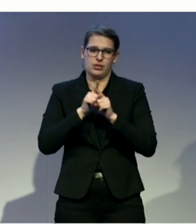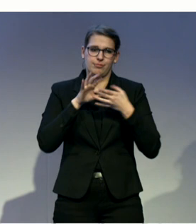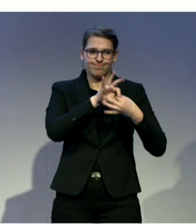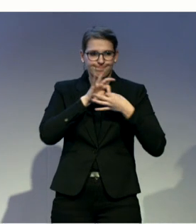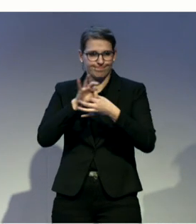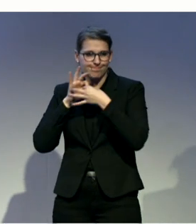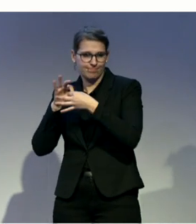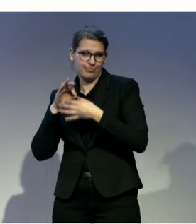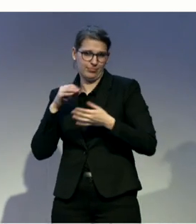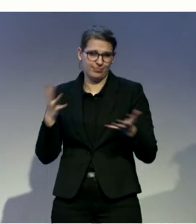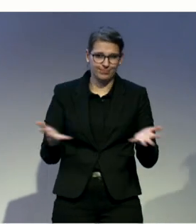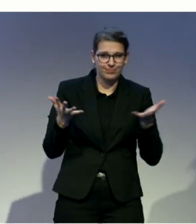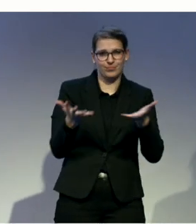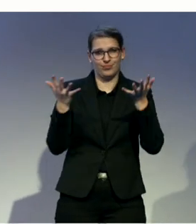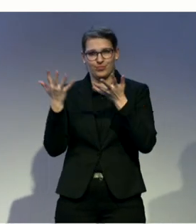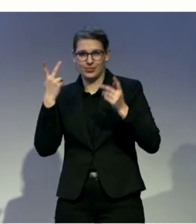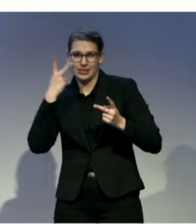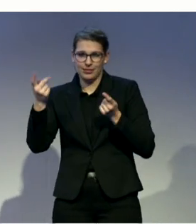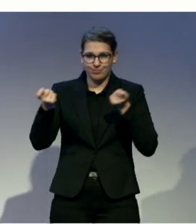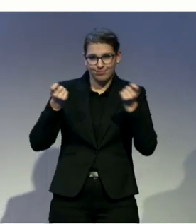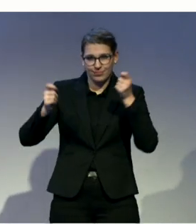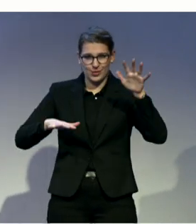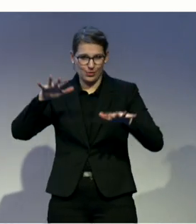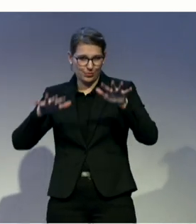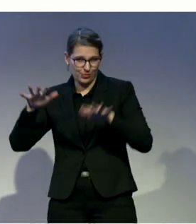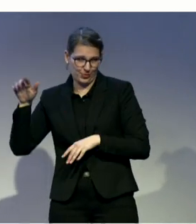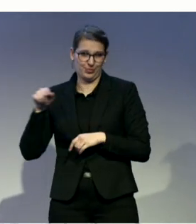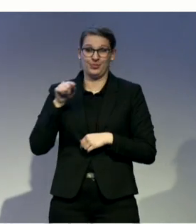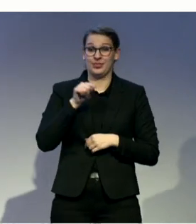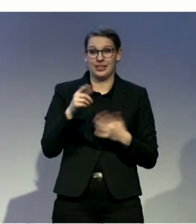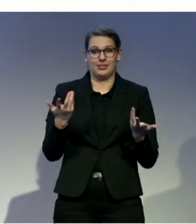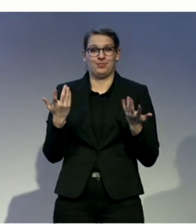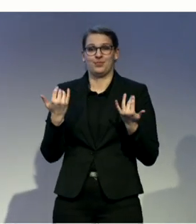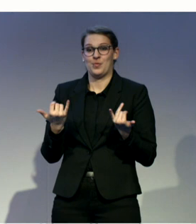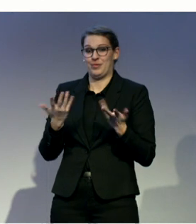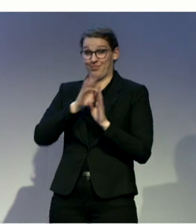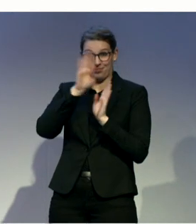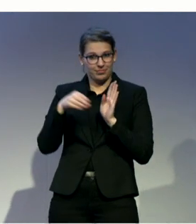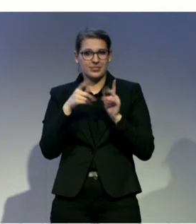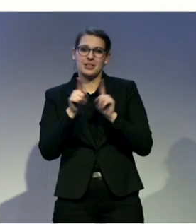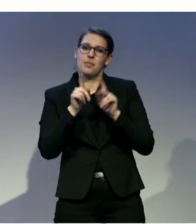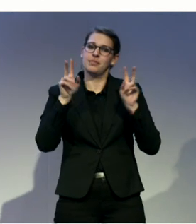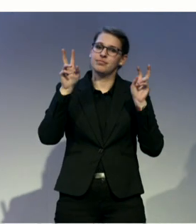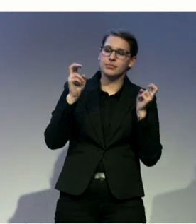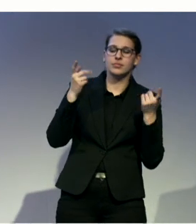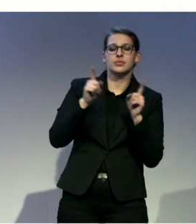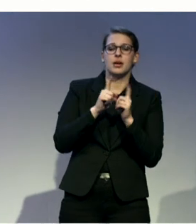every day from the morning till the end, it's psychology and rehabilitation.